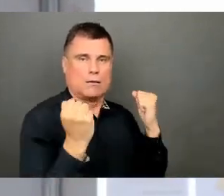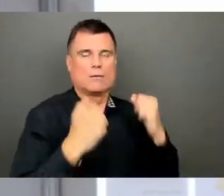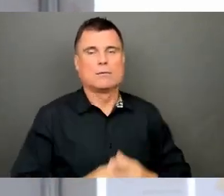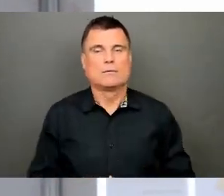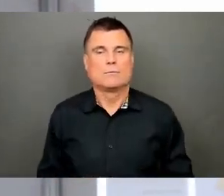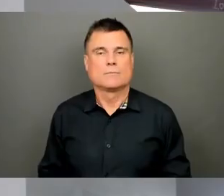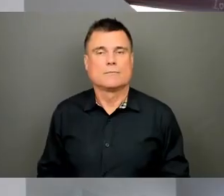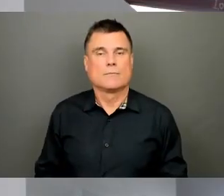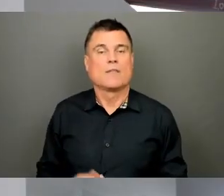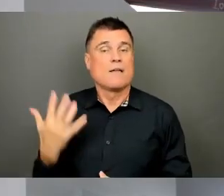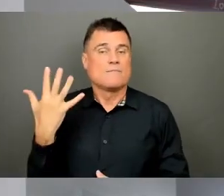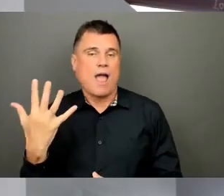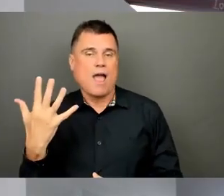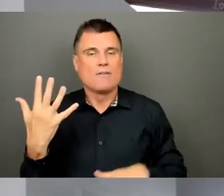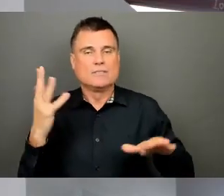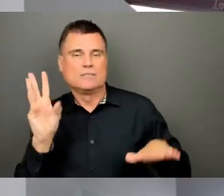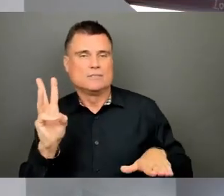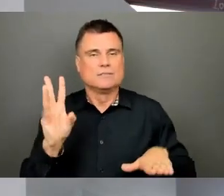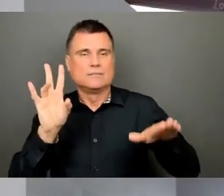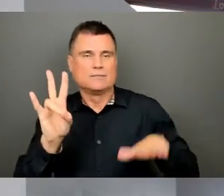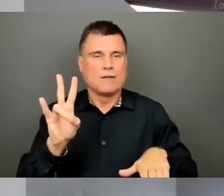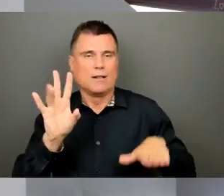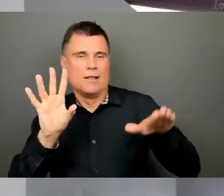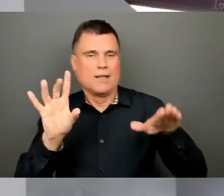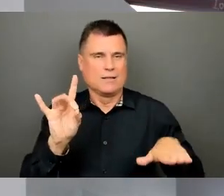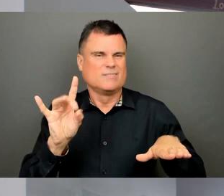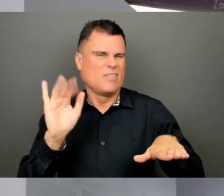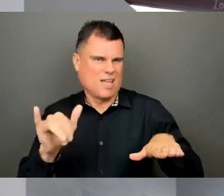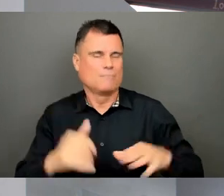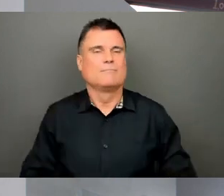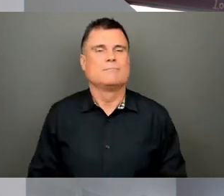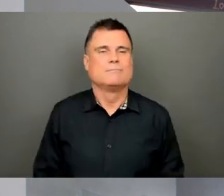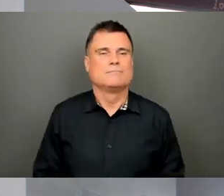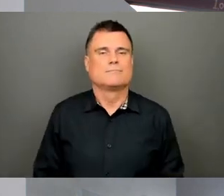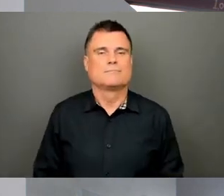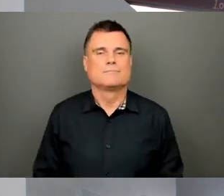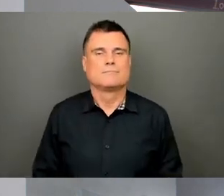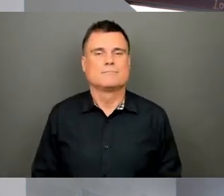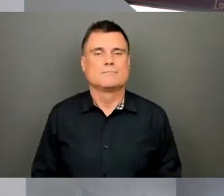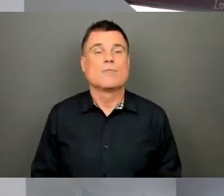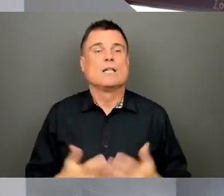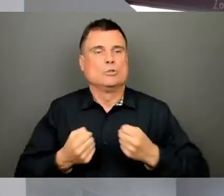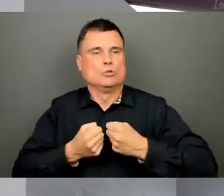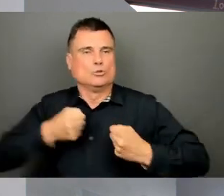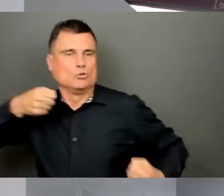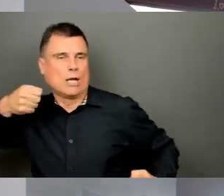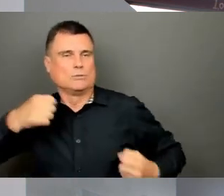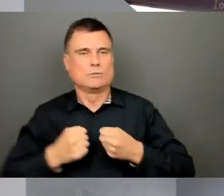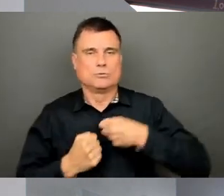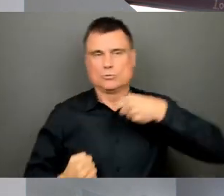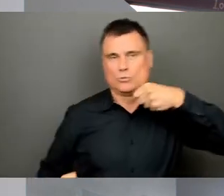5, 6, 7, 8. Reach out to the side. Side. I've been on set since 17. I've been on set on Saturday. Stretch. I'm going